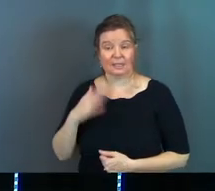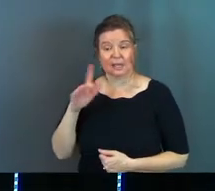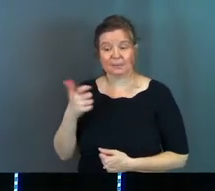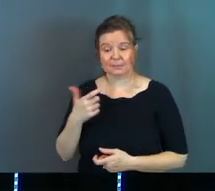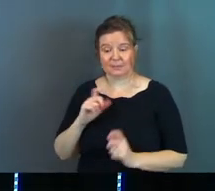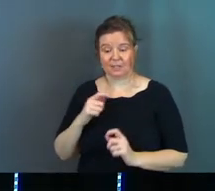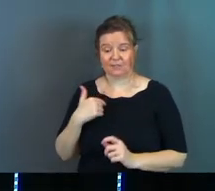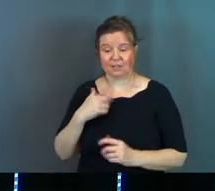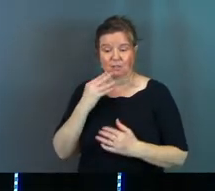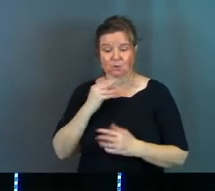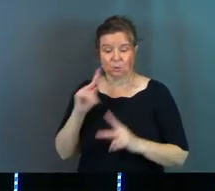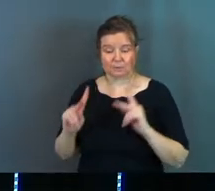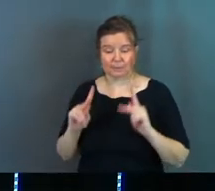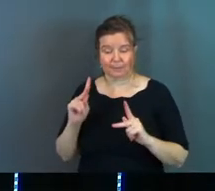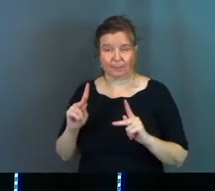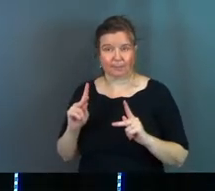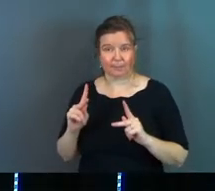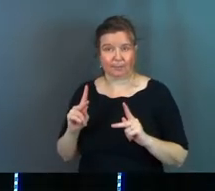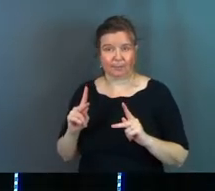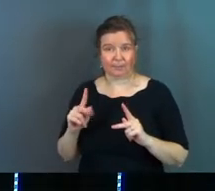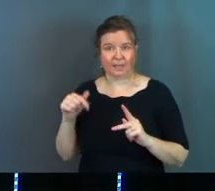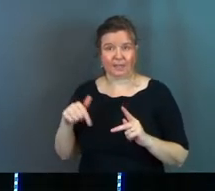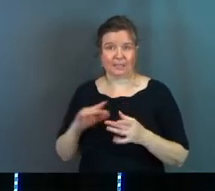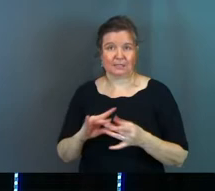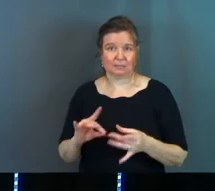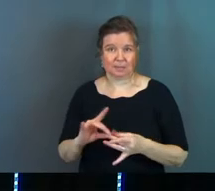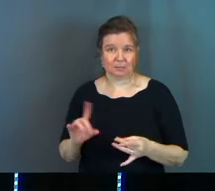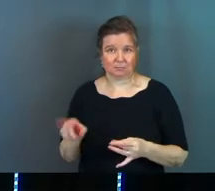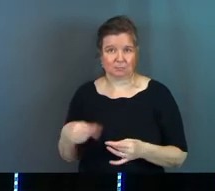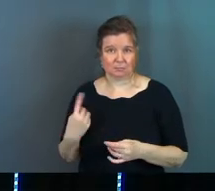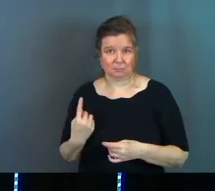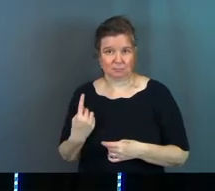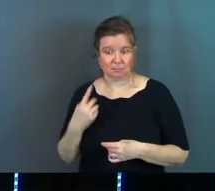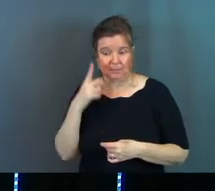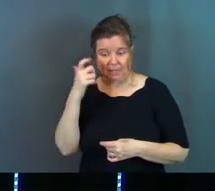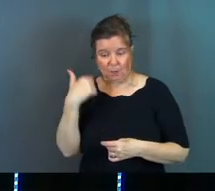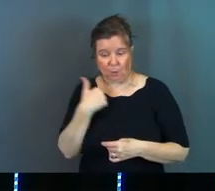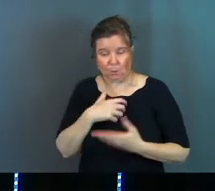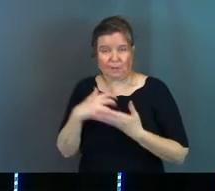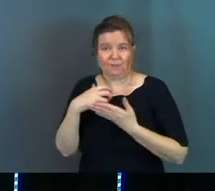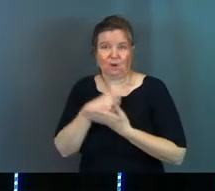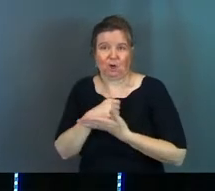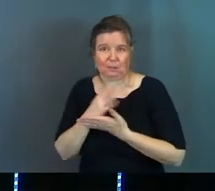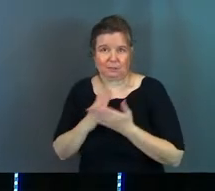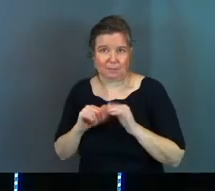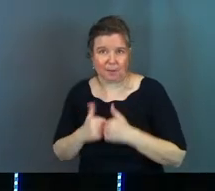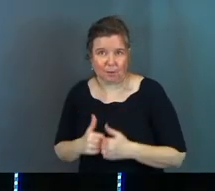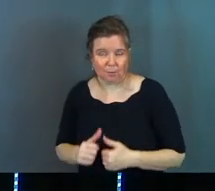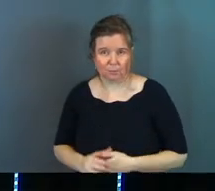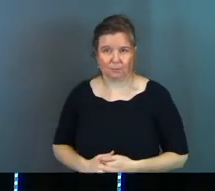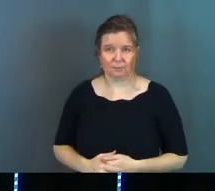God must be giving the Jewish people this message because we've earned it somehow."